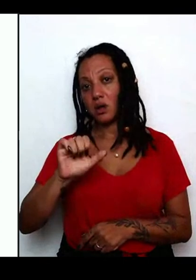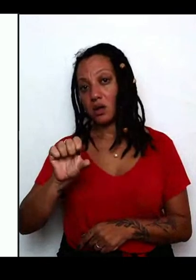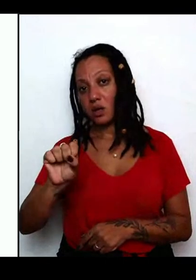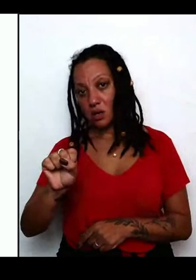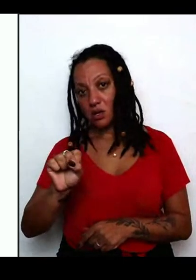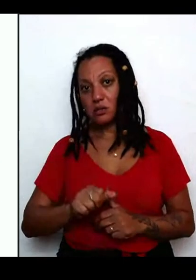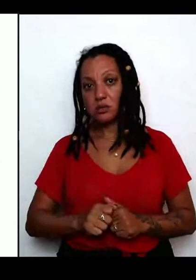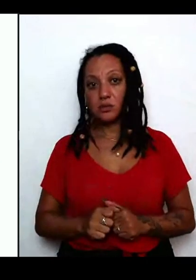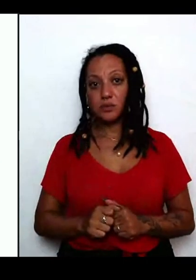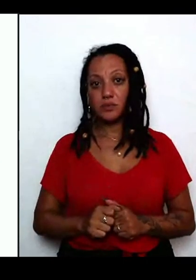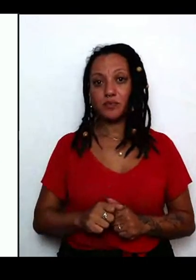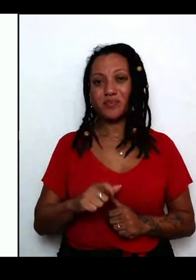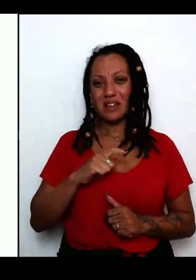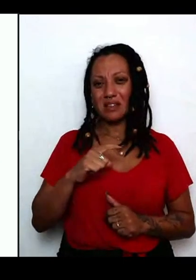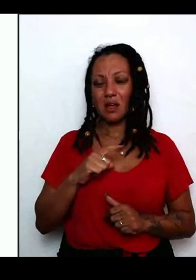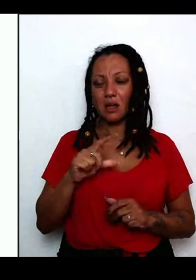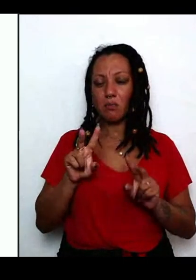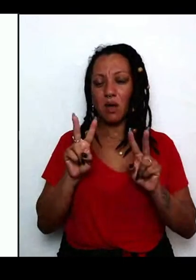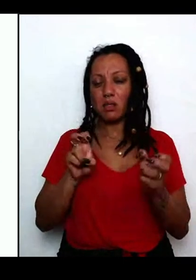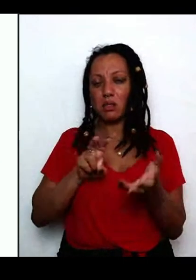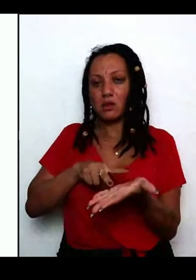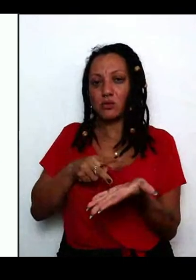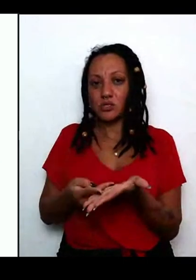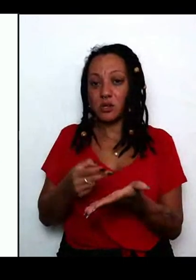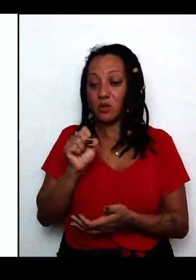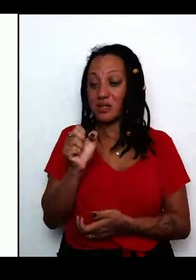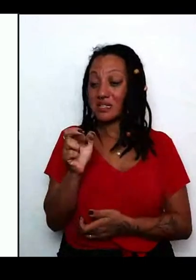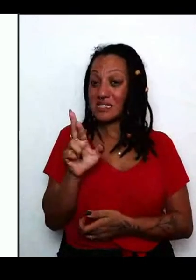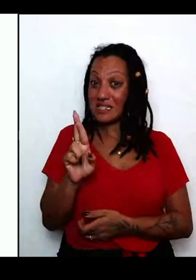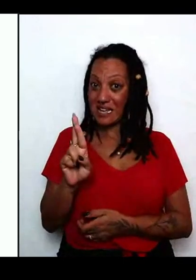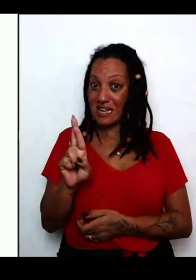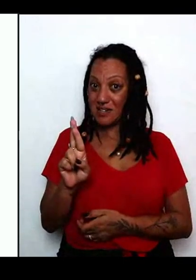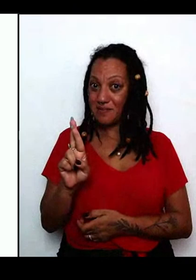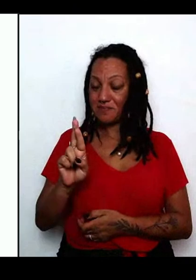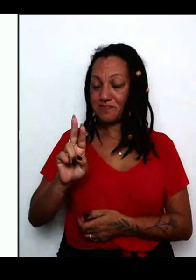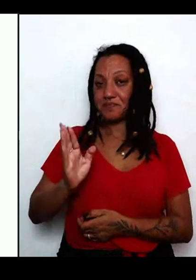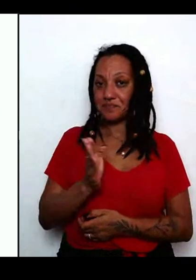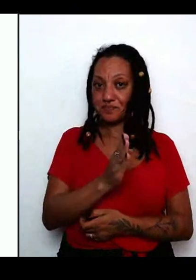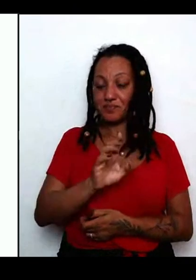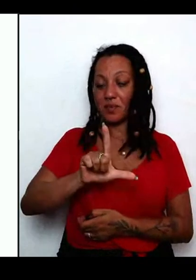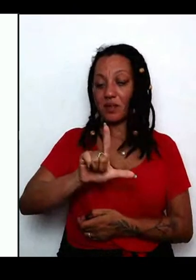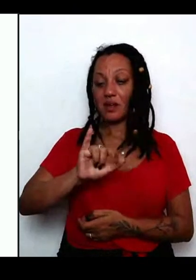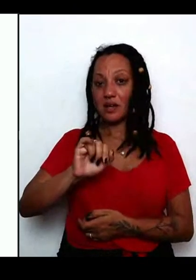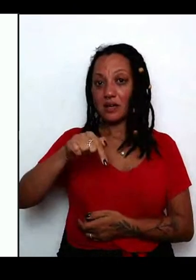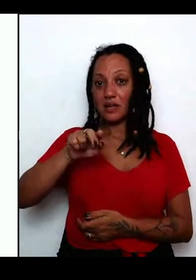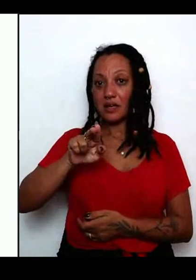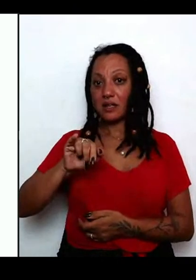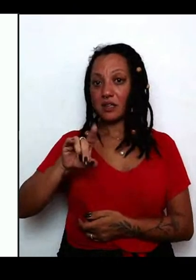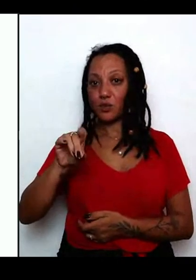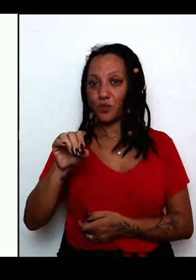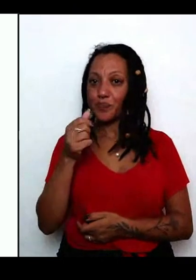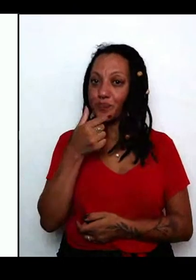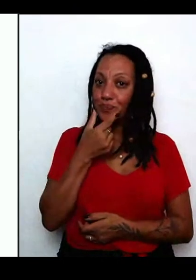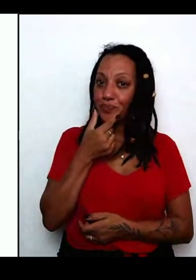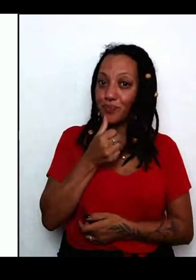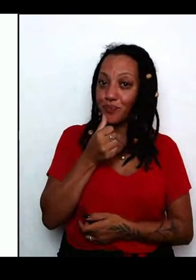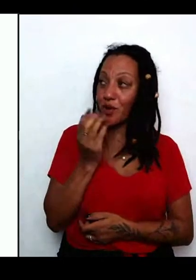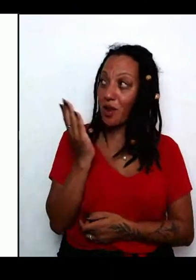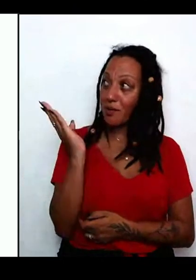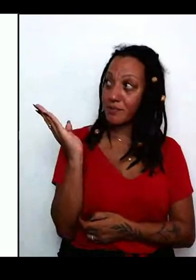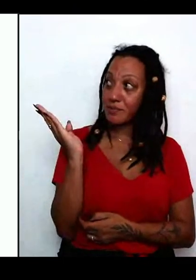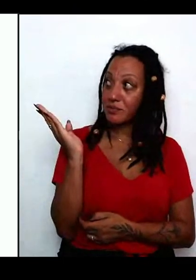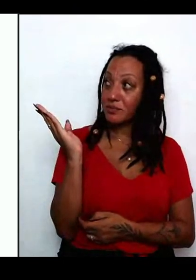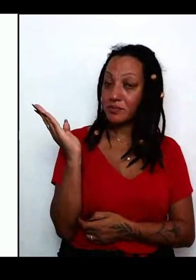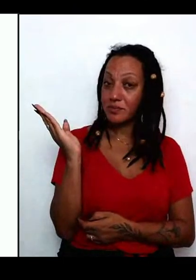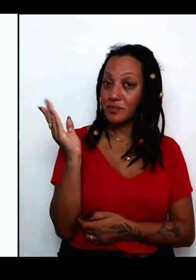submerged in a stream water flowing over their body in the next shot they're suspended from a tree trunk with a blue rope tied